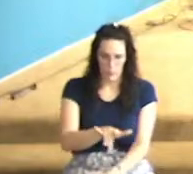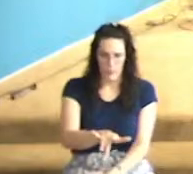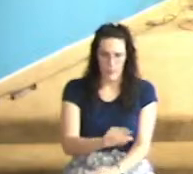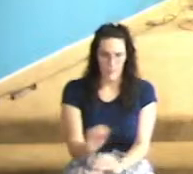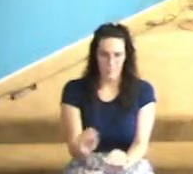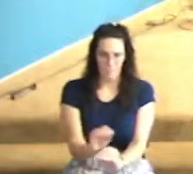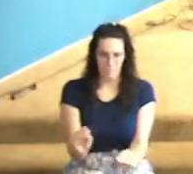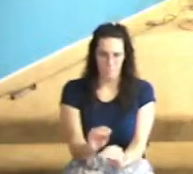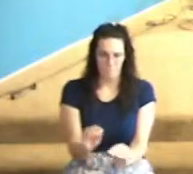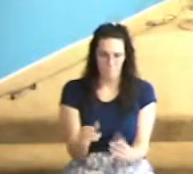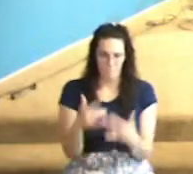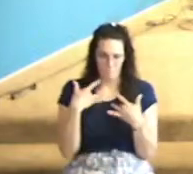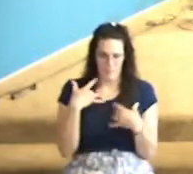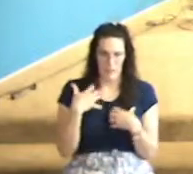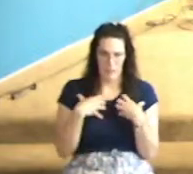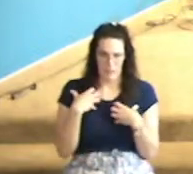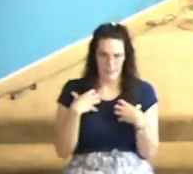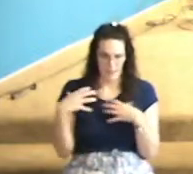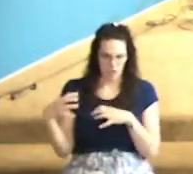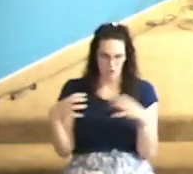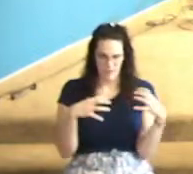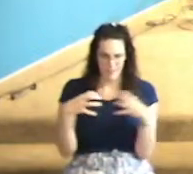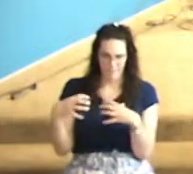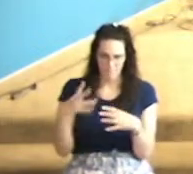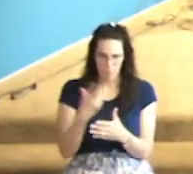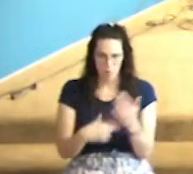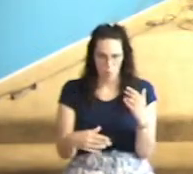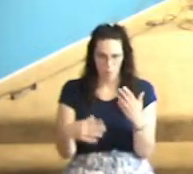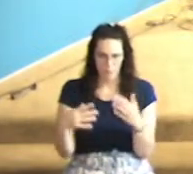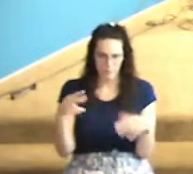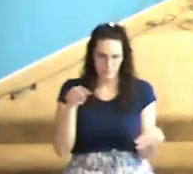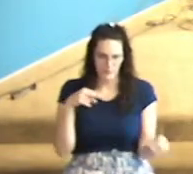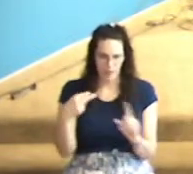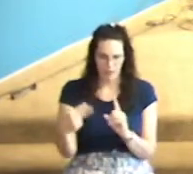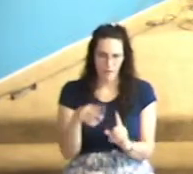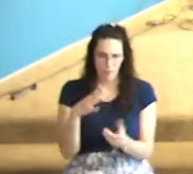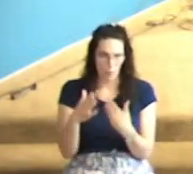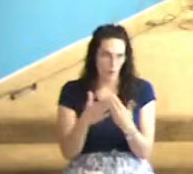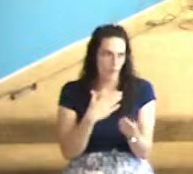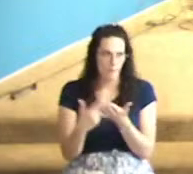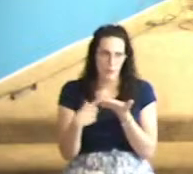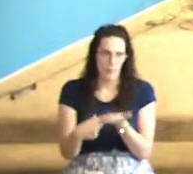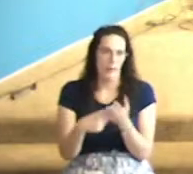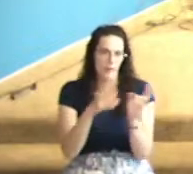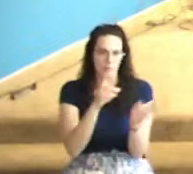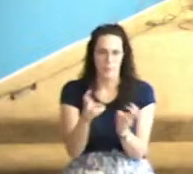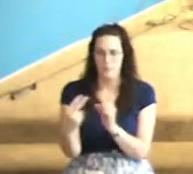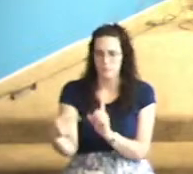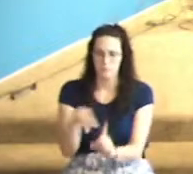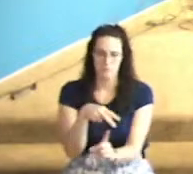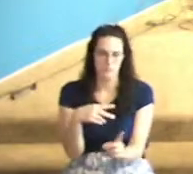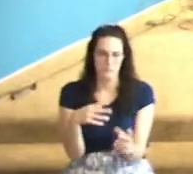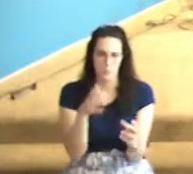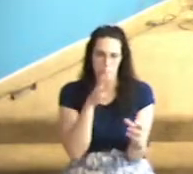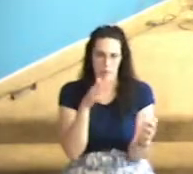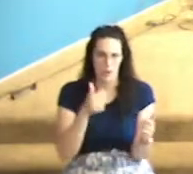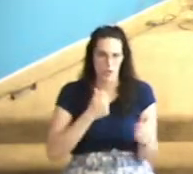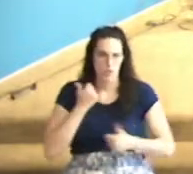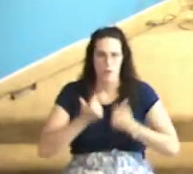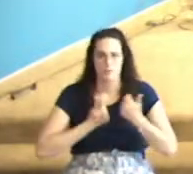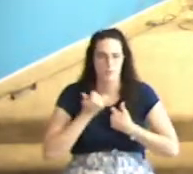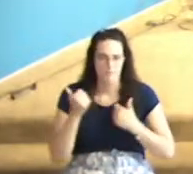very aggressive on both sides of whatever debate, topic, question you're on. And so